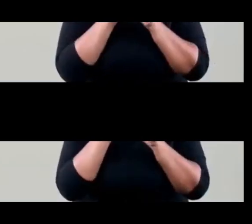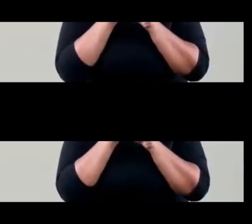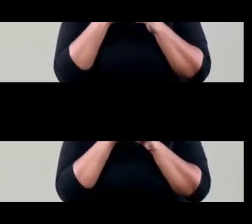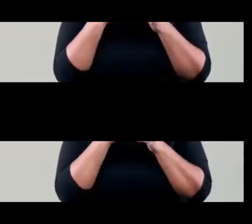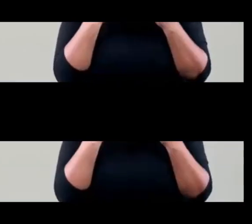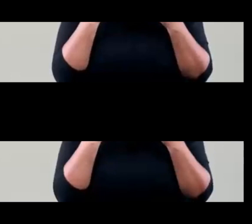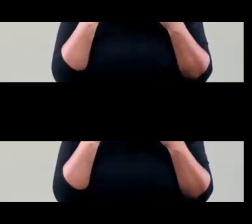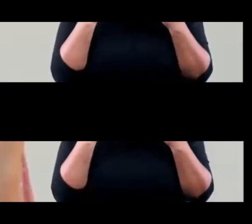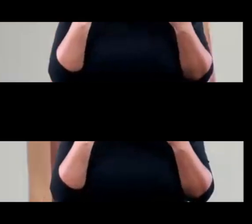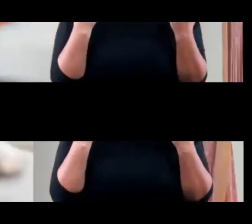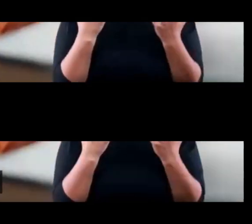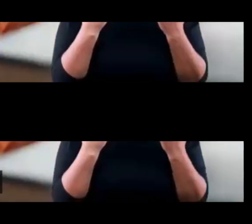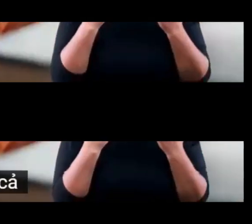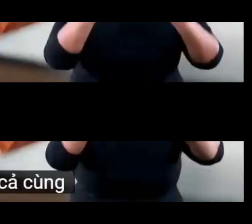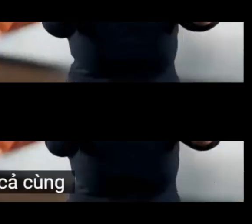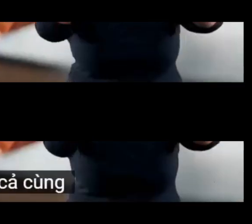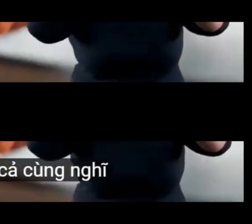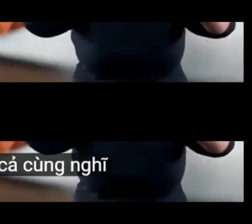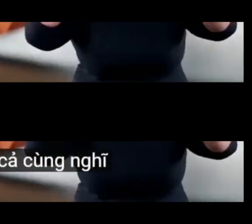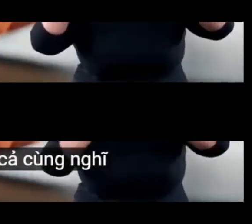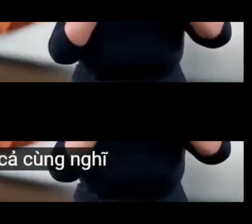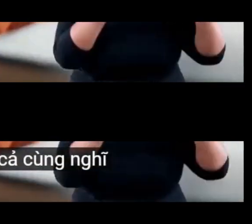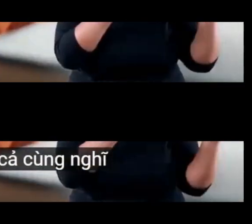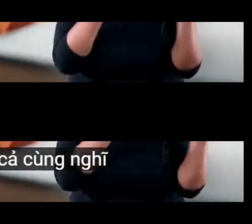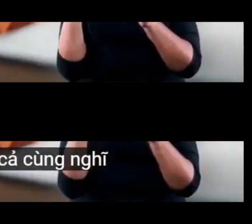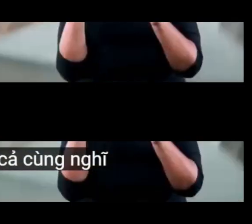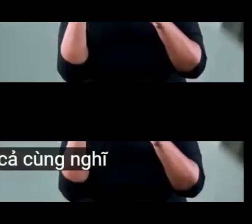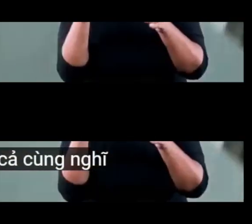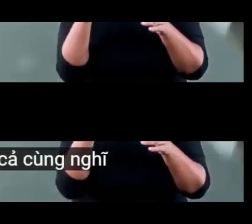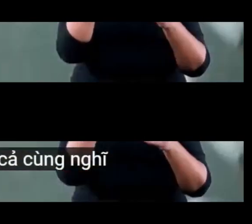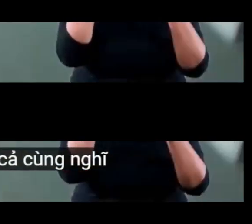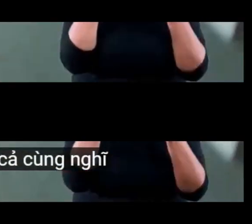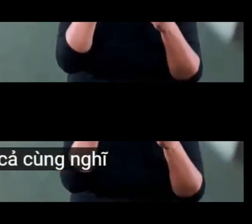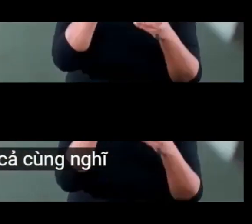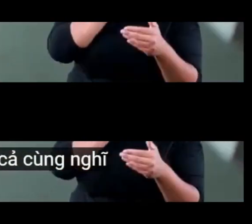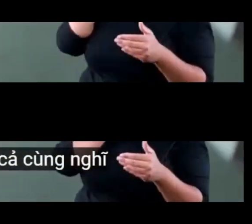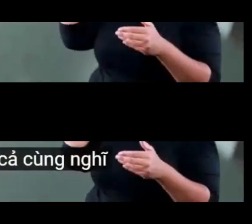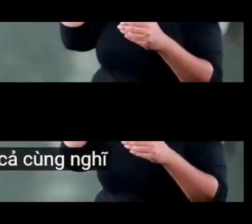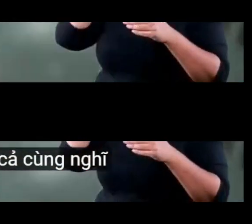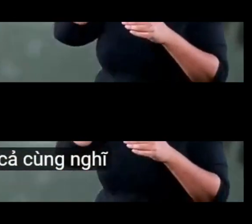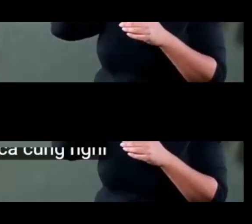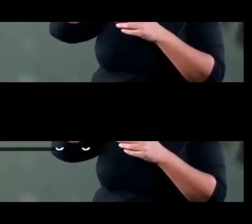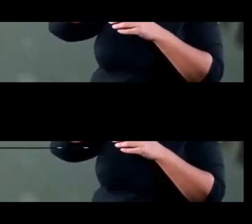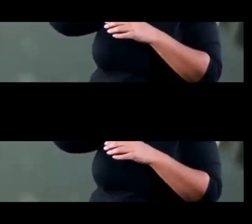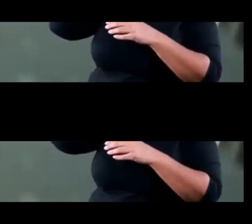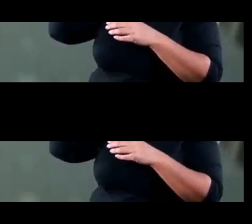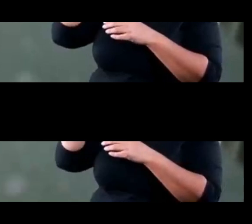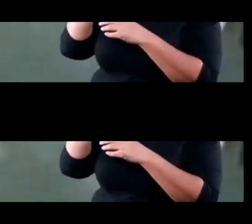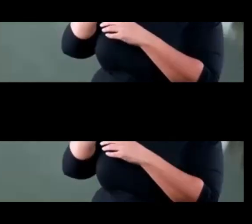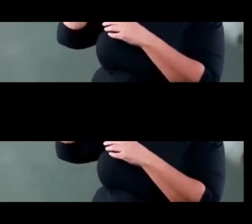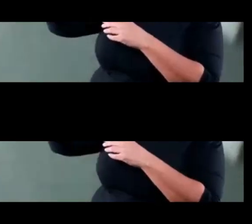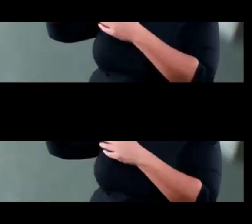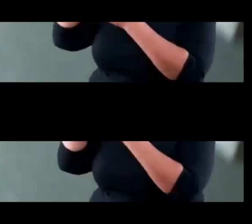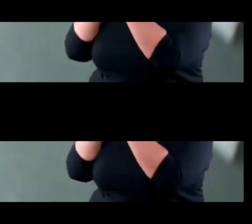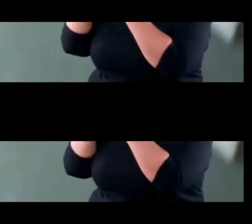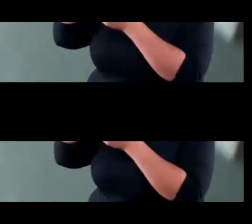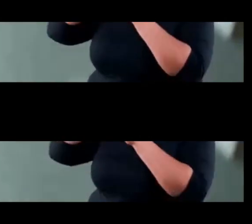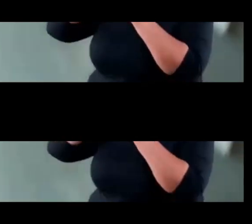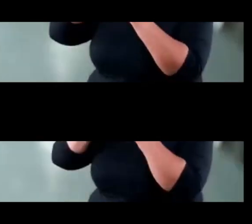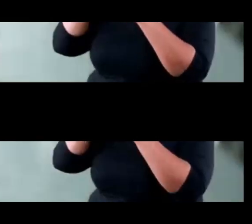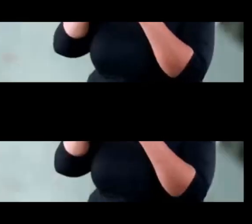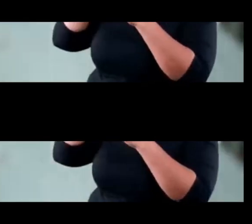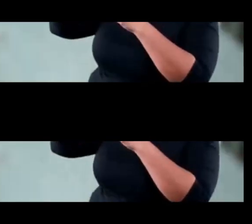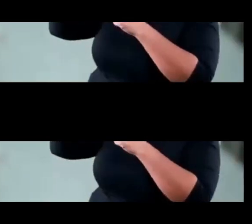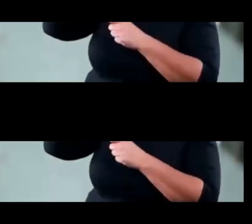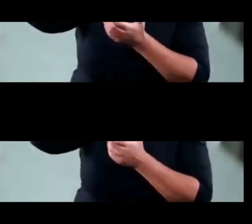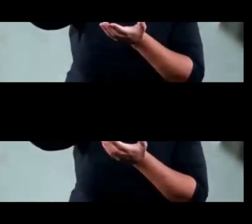favorite soda, so you all come up with a plan. You go directly to the soda company and start to buy it from them for